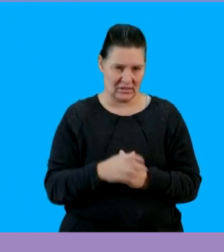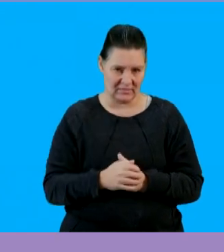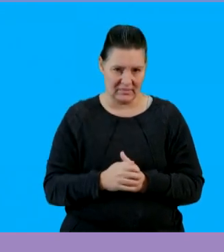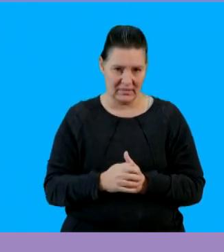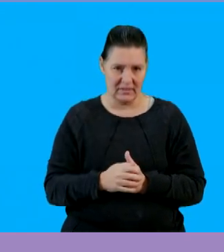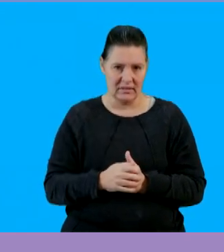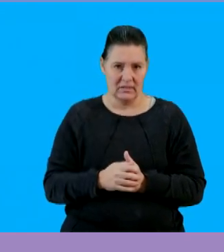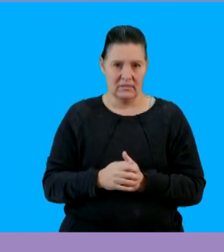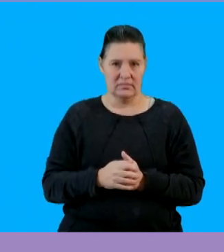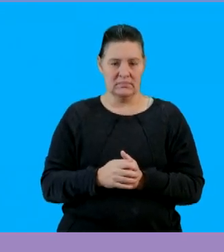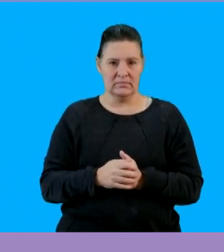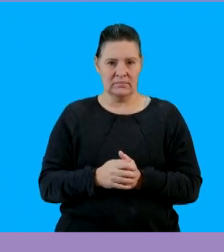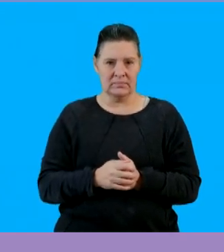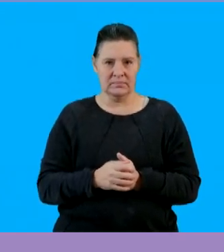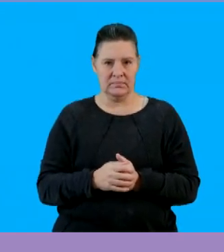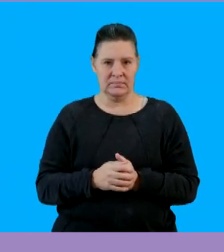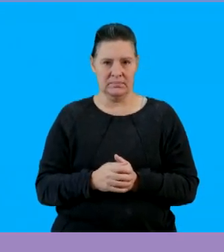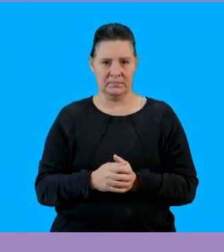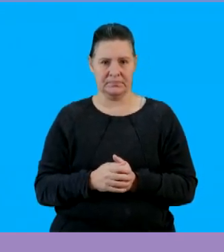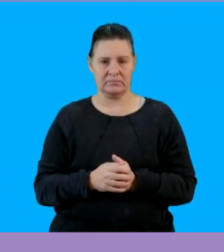application questions.